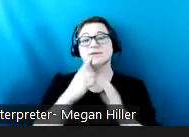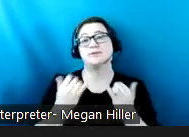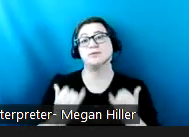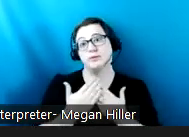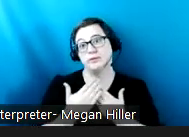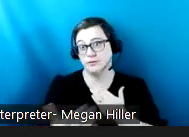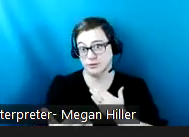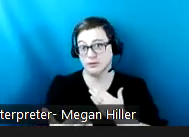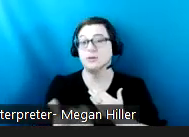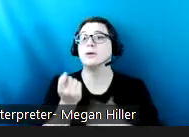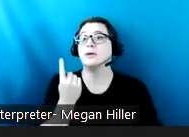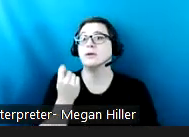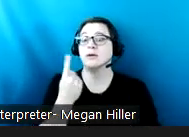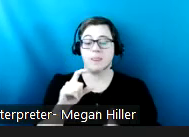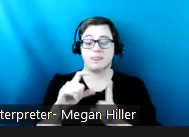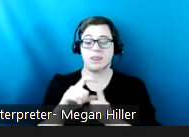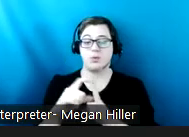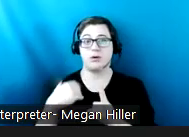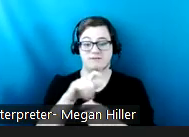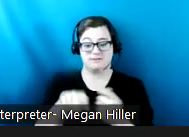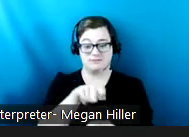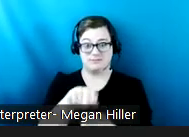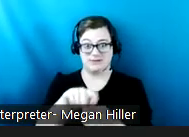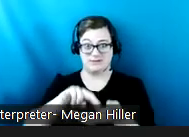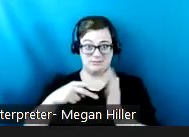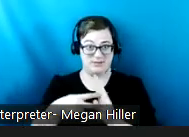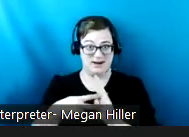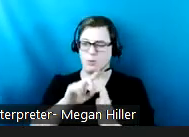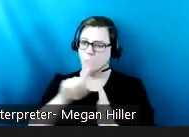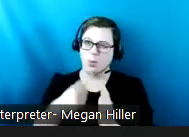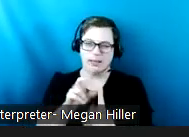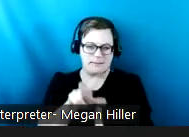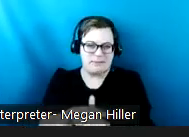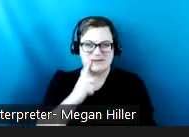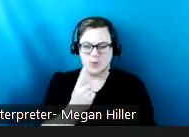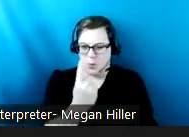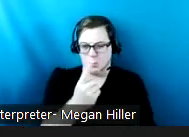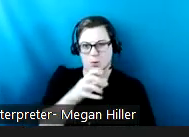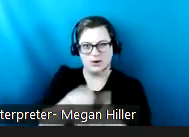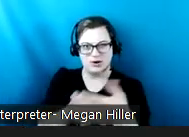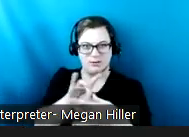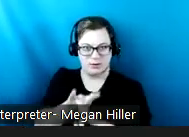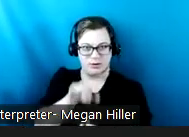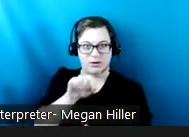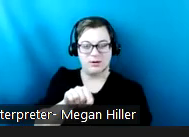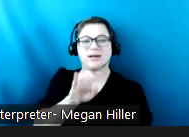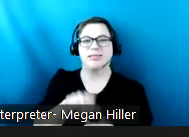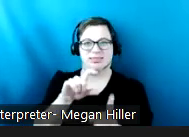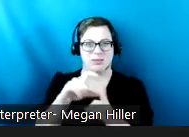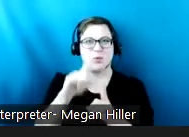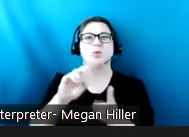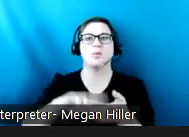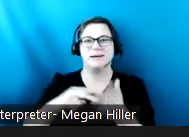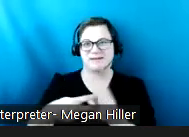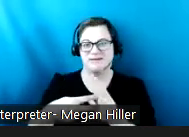note that if a word has a specific meaning that's only applicable to one chapter in the rule volume, that word will be defined before